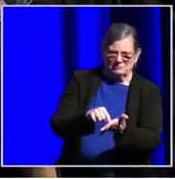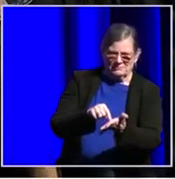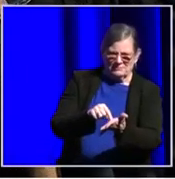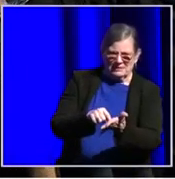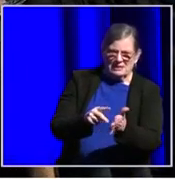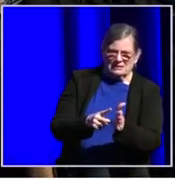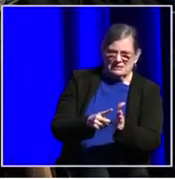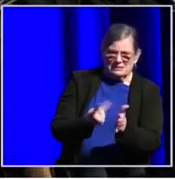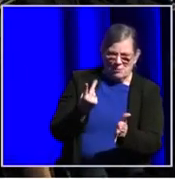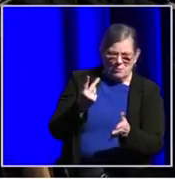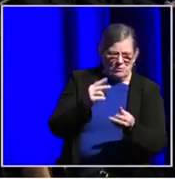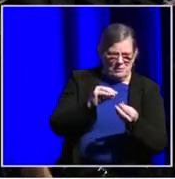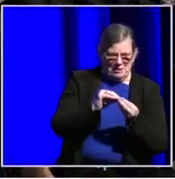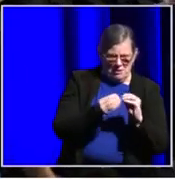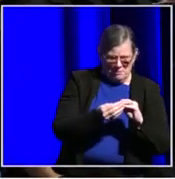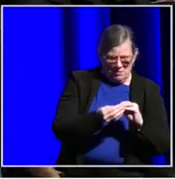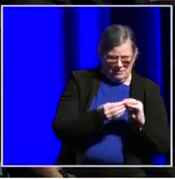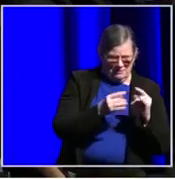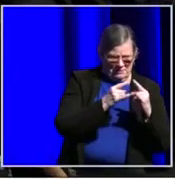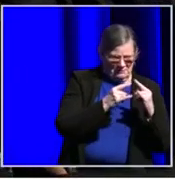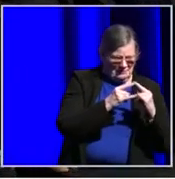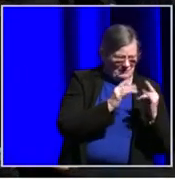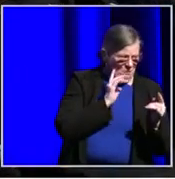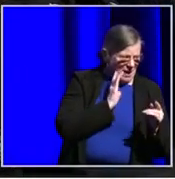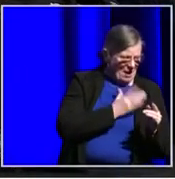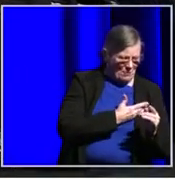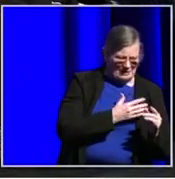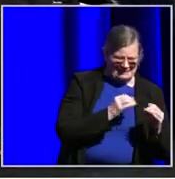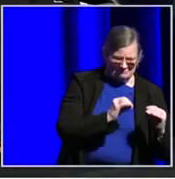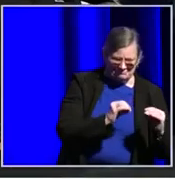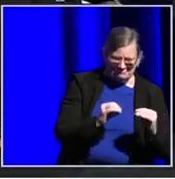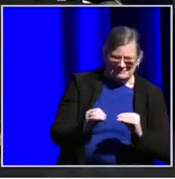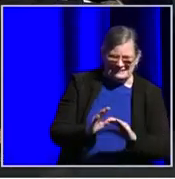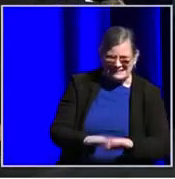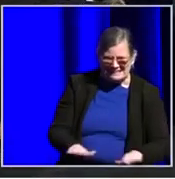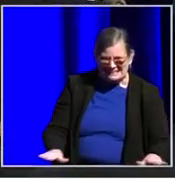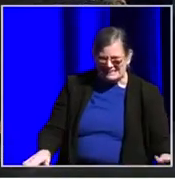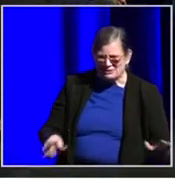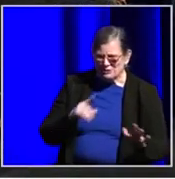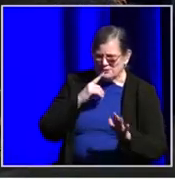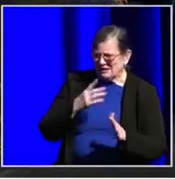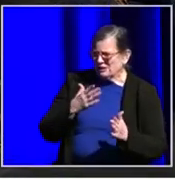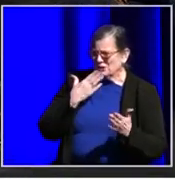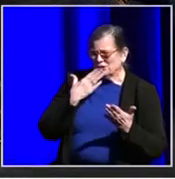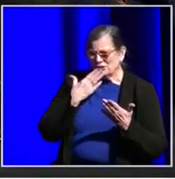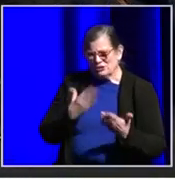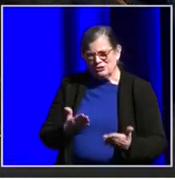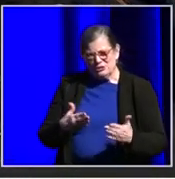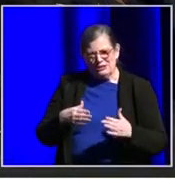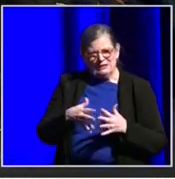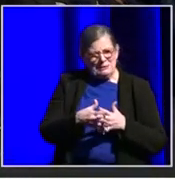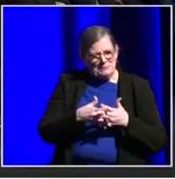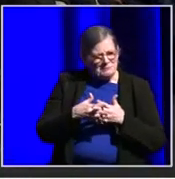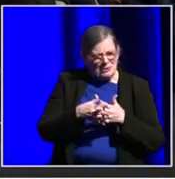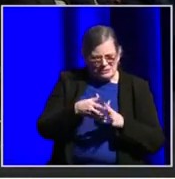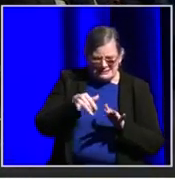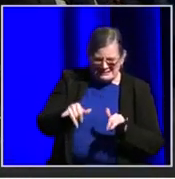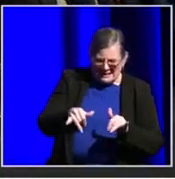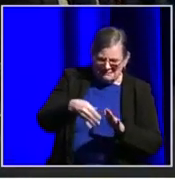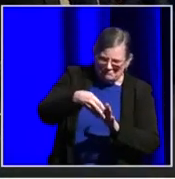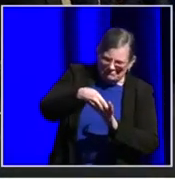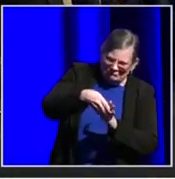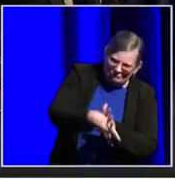our kids, and we have enriching activities during the summer months with paid